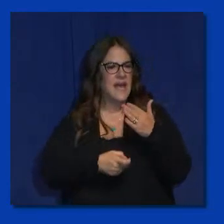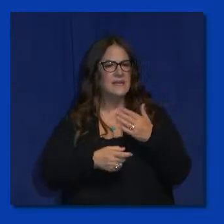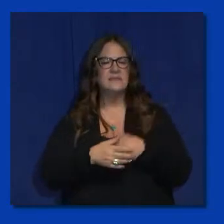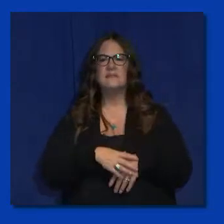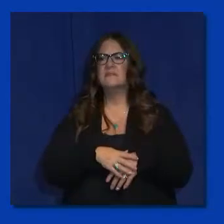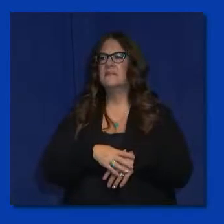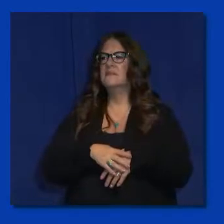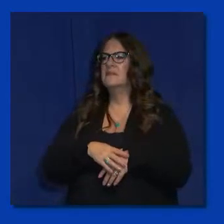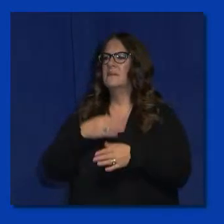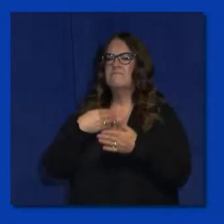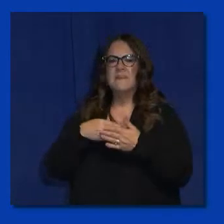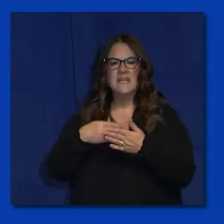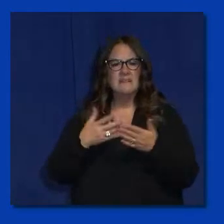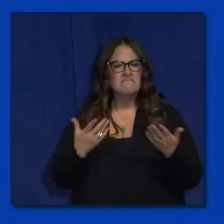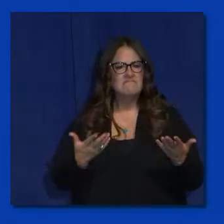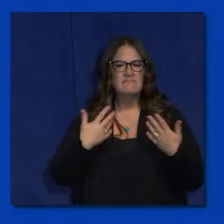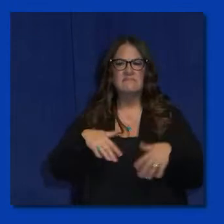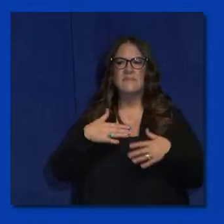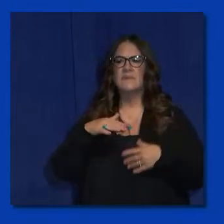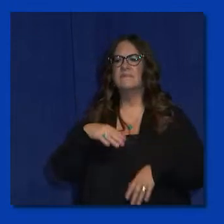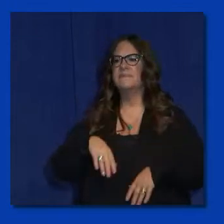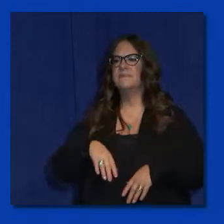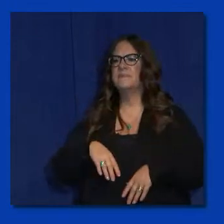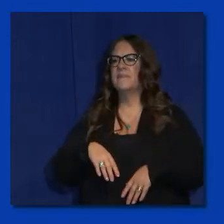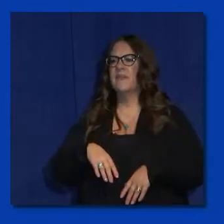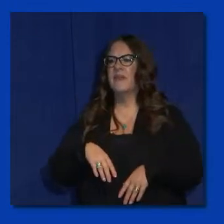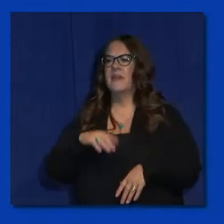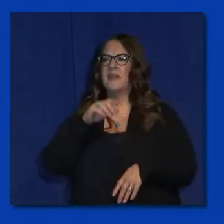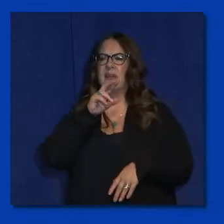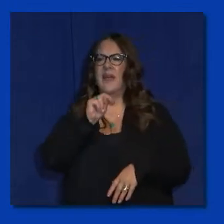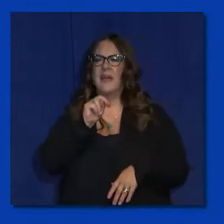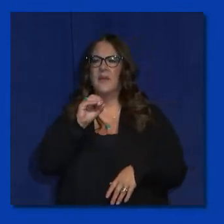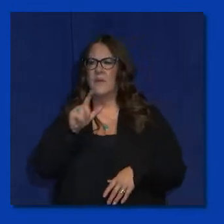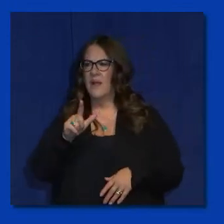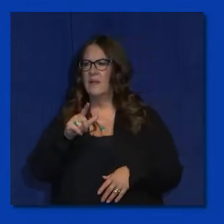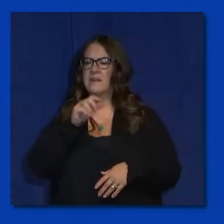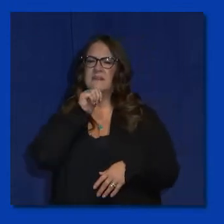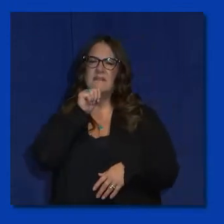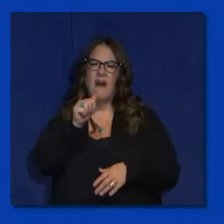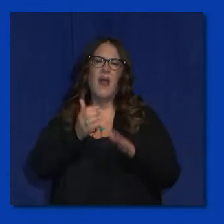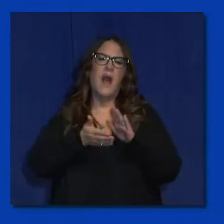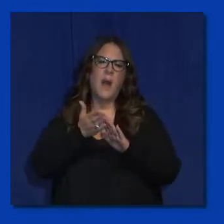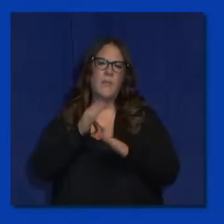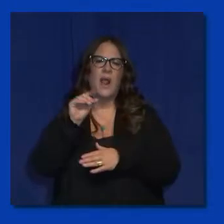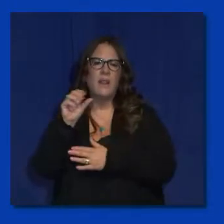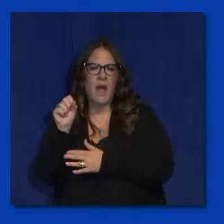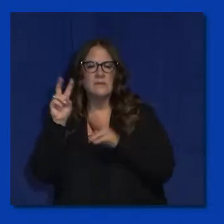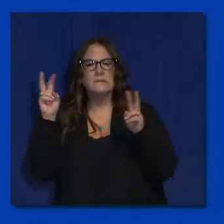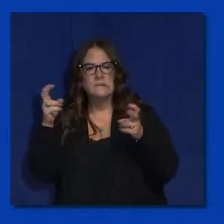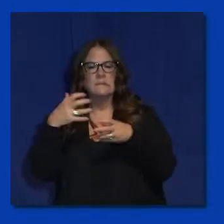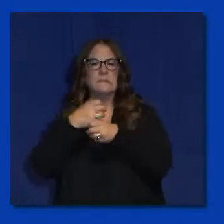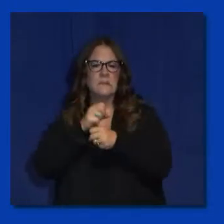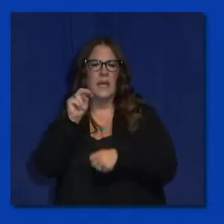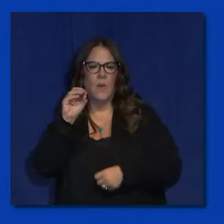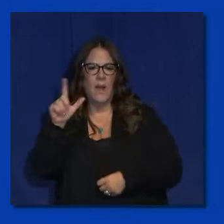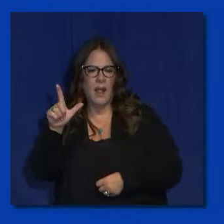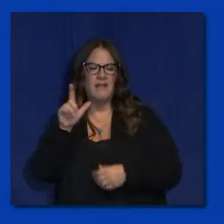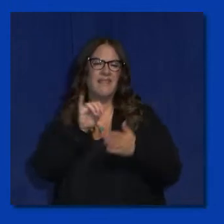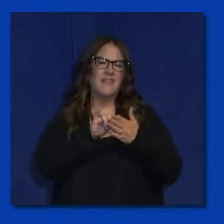tax credits. NOL is a fancy way, or just, it's not even fancy, it's just net operating loss. That's for your accountant to explain to